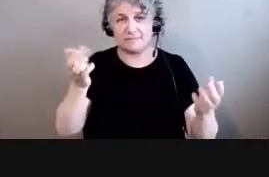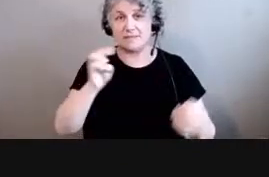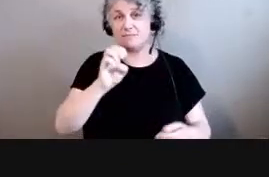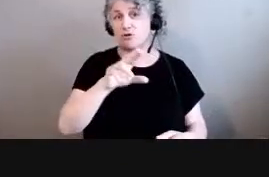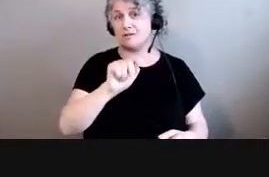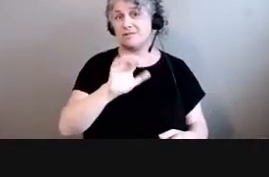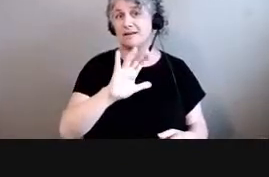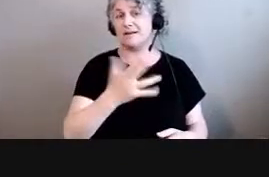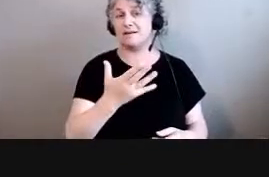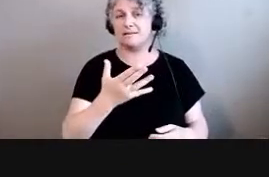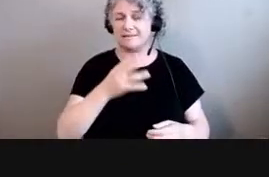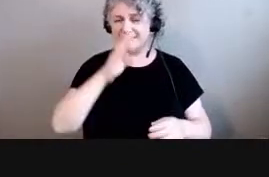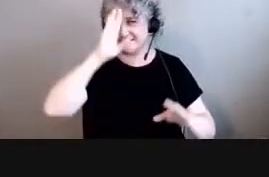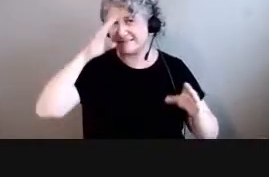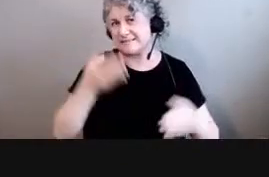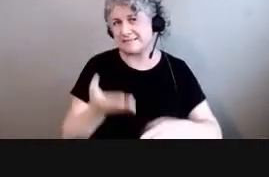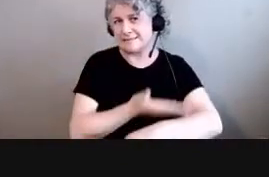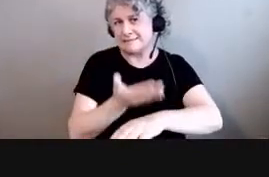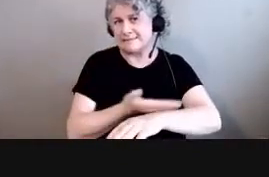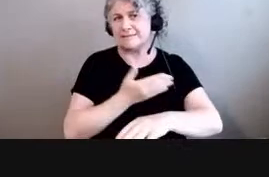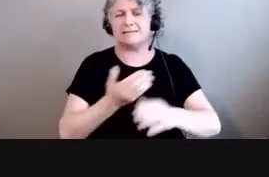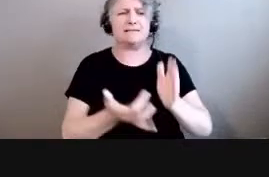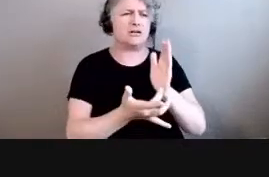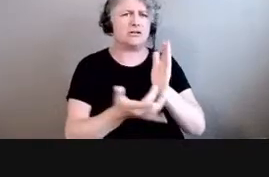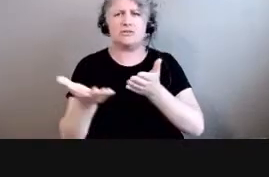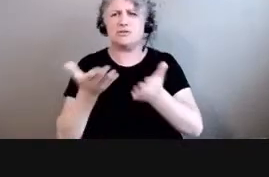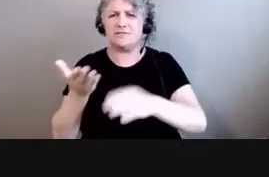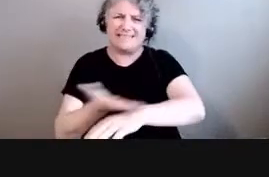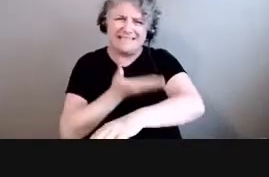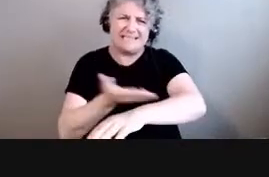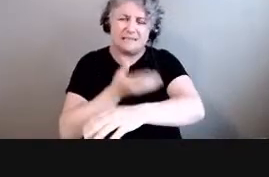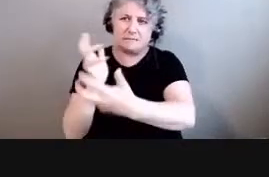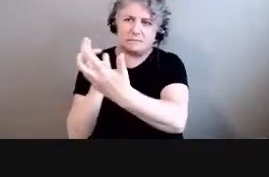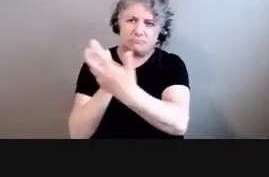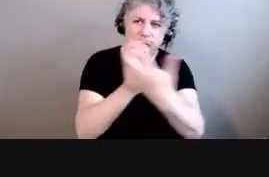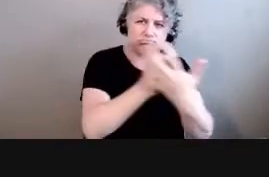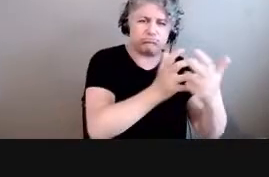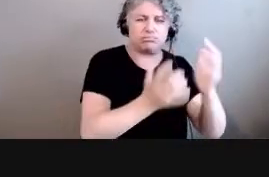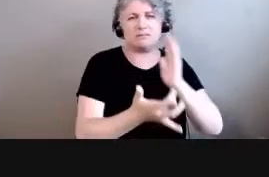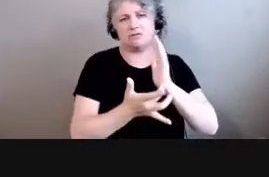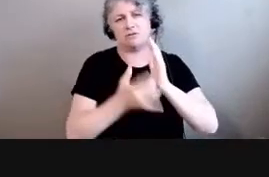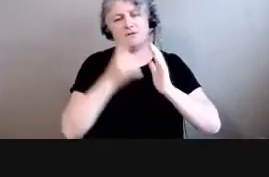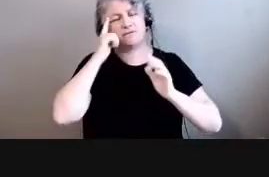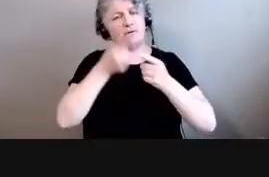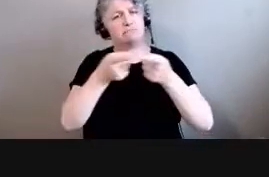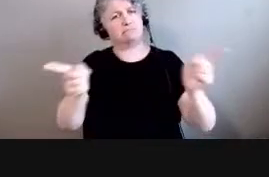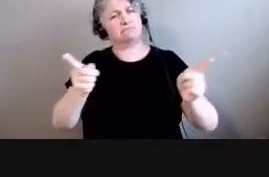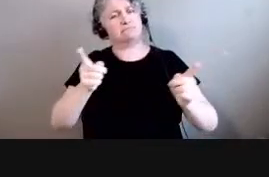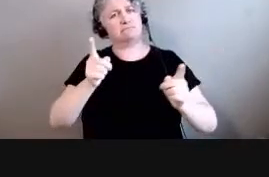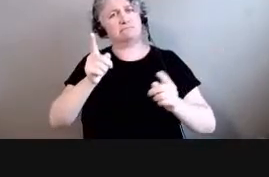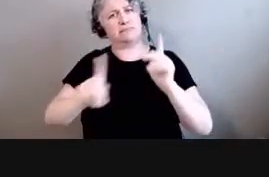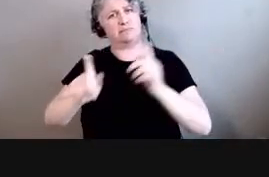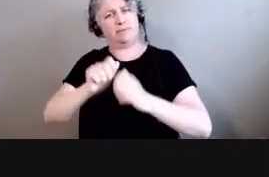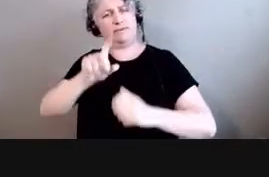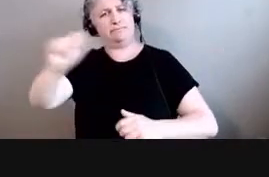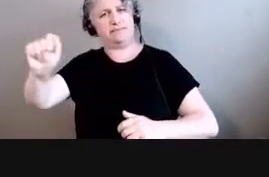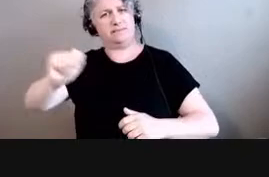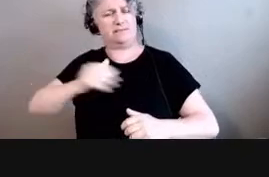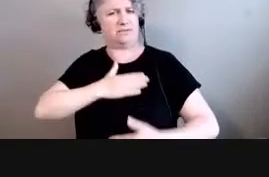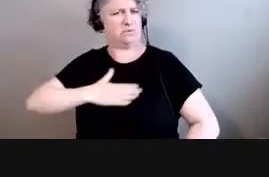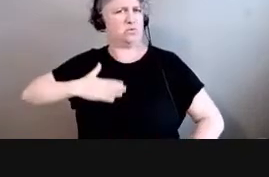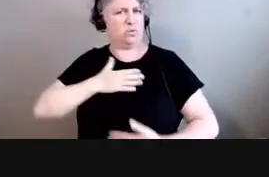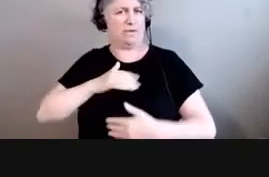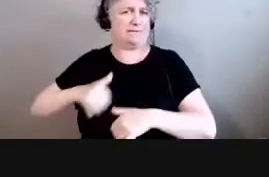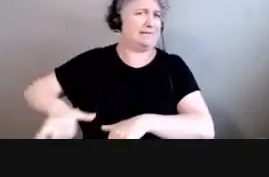provide accessible technology and services so that Montanans with disabilities are able to enjoy the same experiences that all the rest